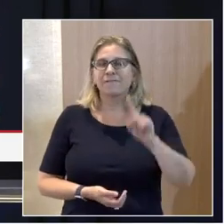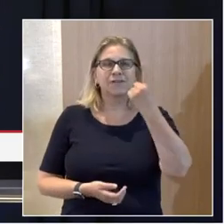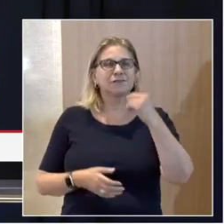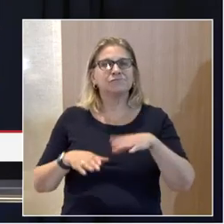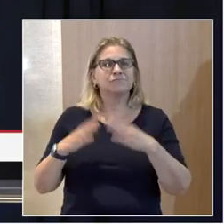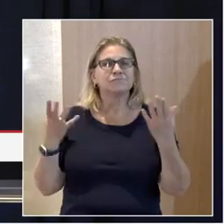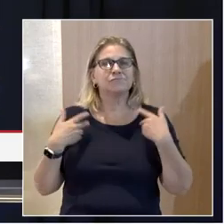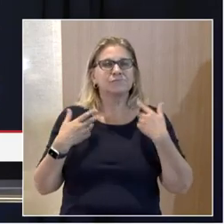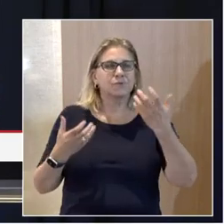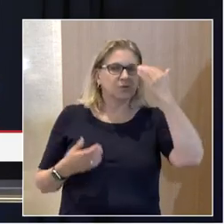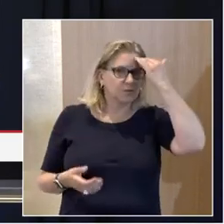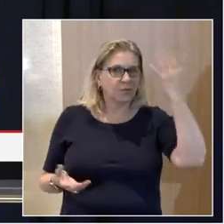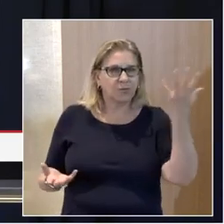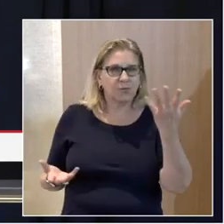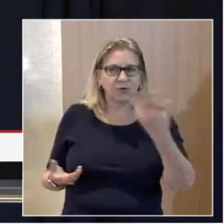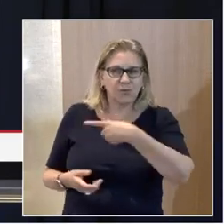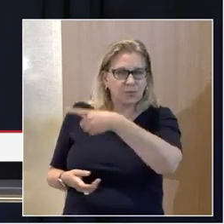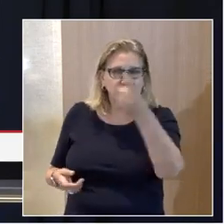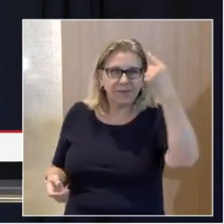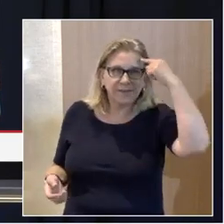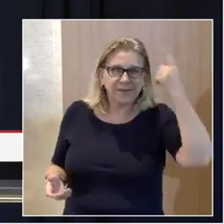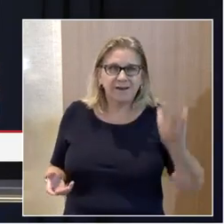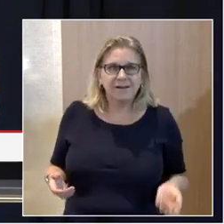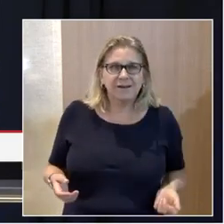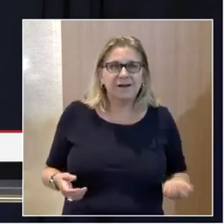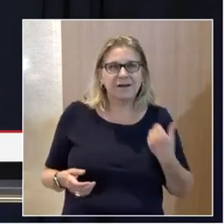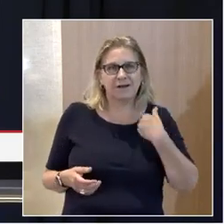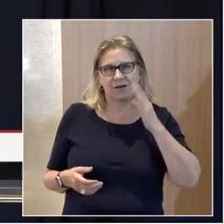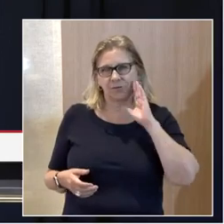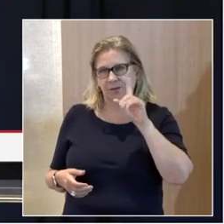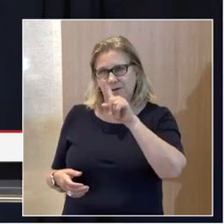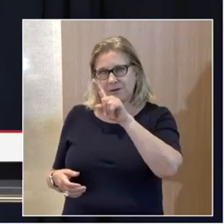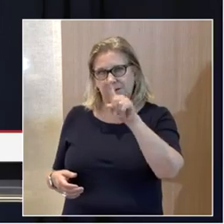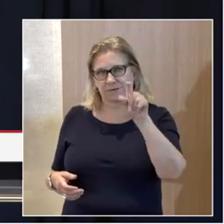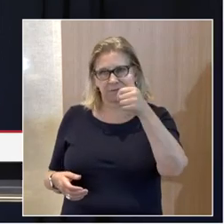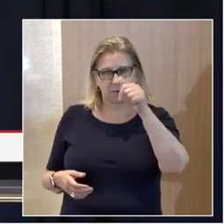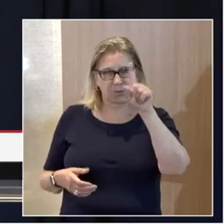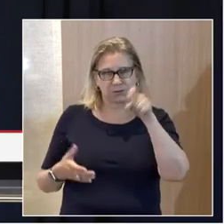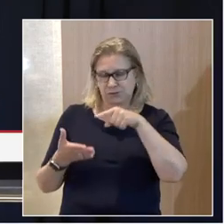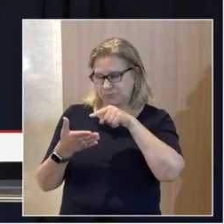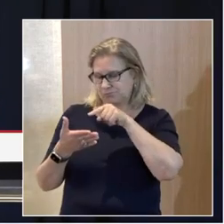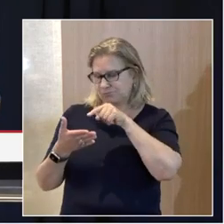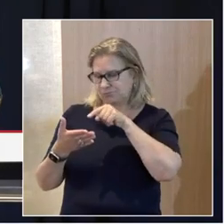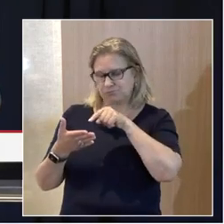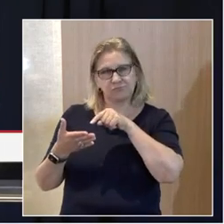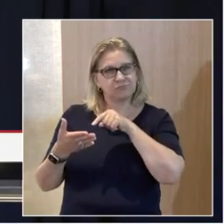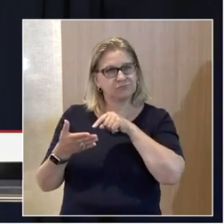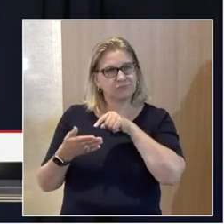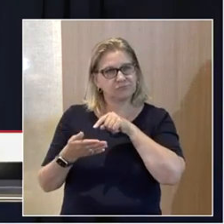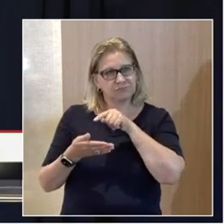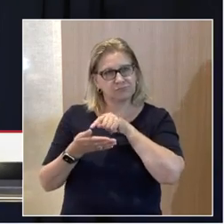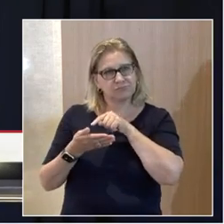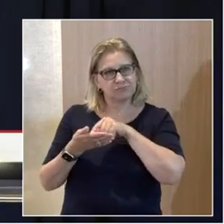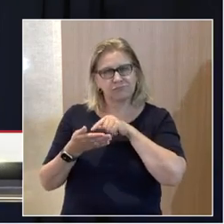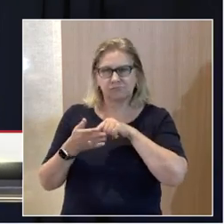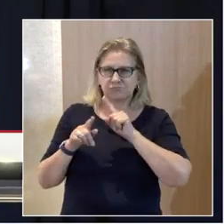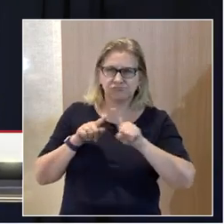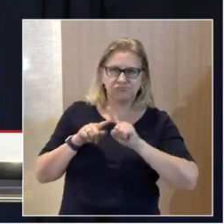we're going to ask you 10 questions. They're going to be a range of questions. You're going to have some options, some multiple